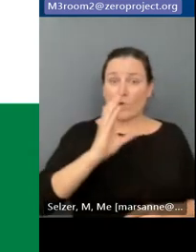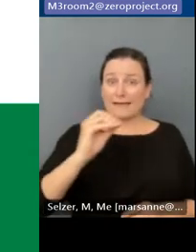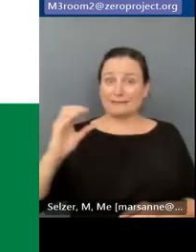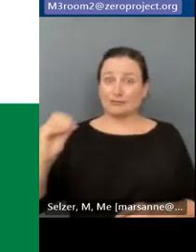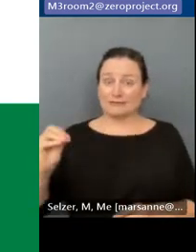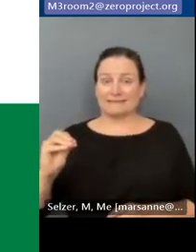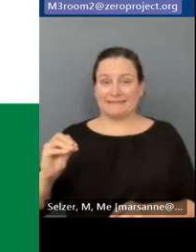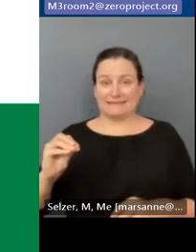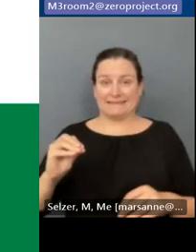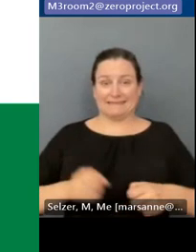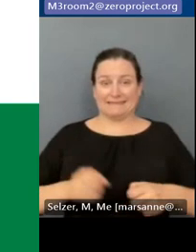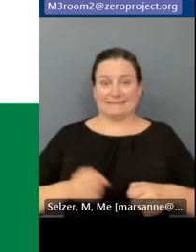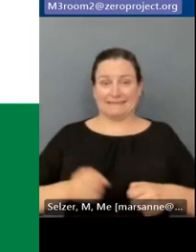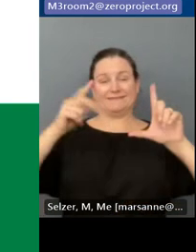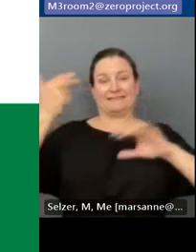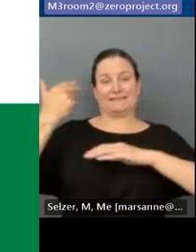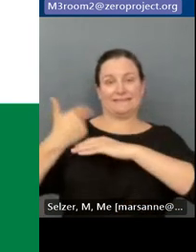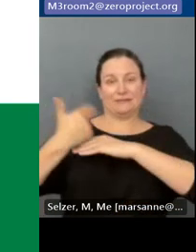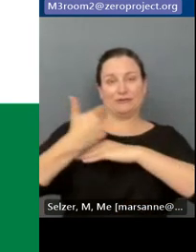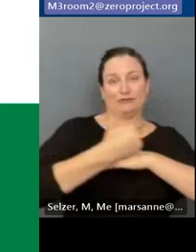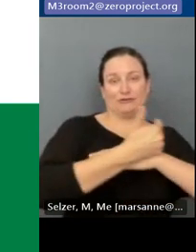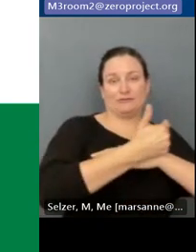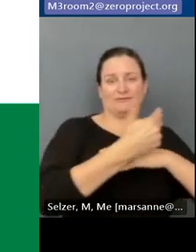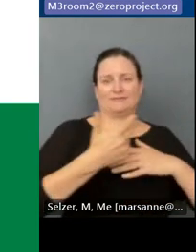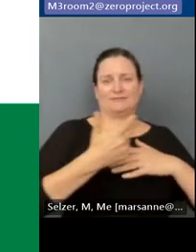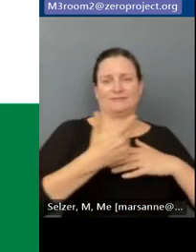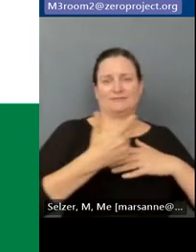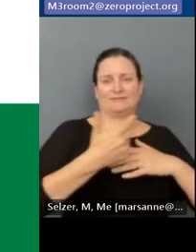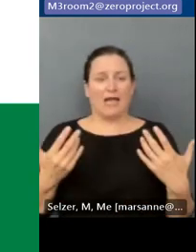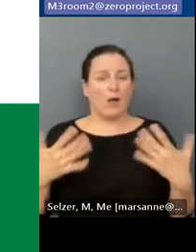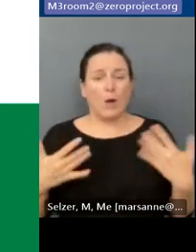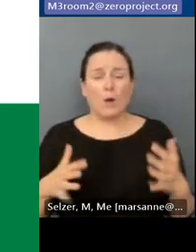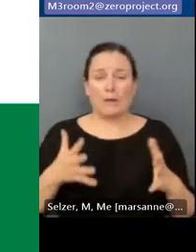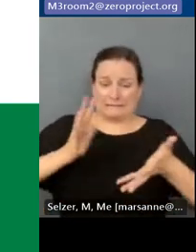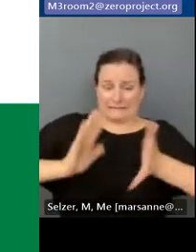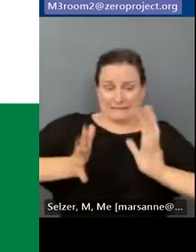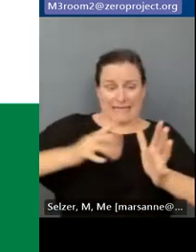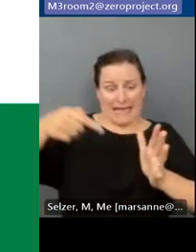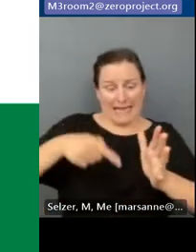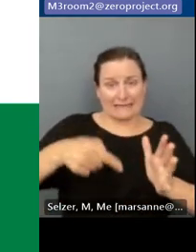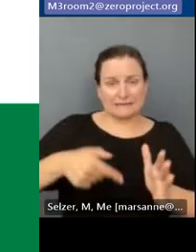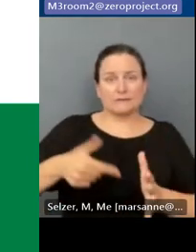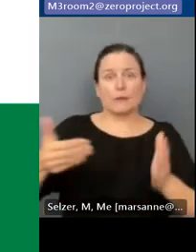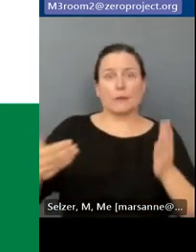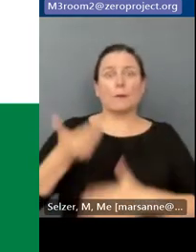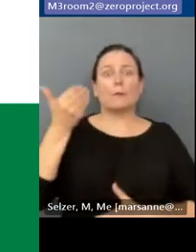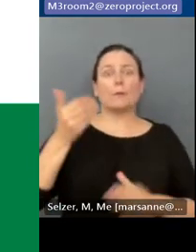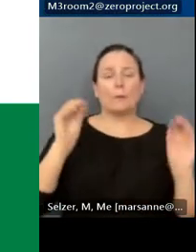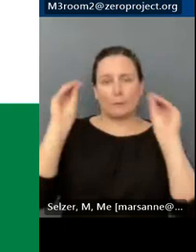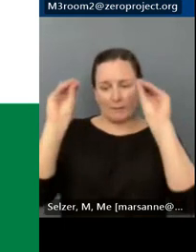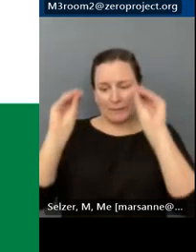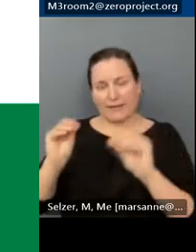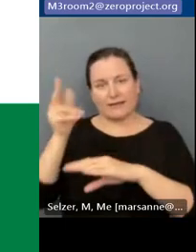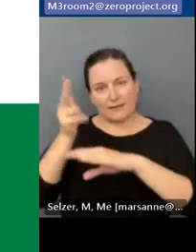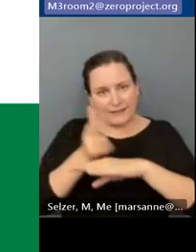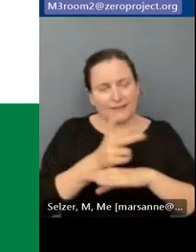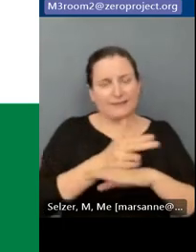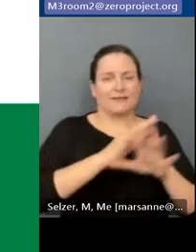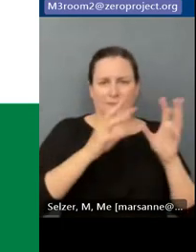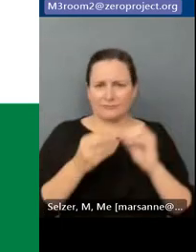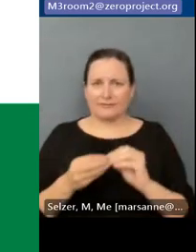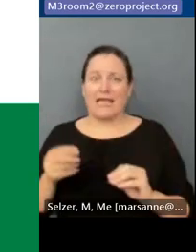created 100 new signs, and helped 10,000 plus deaf friends learn with us online and offline.